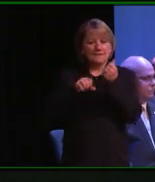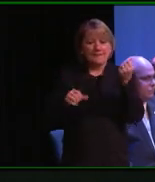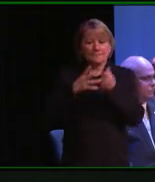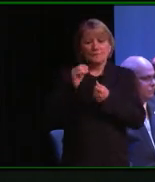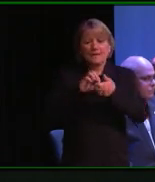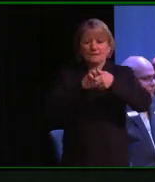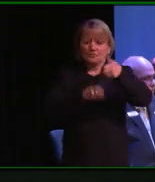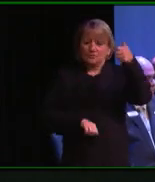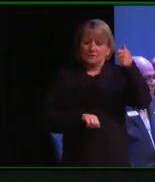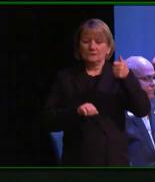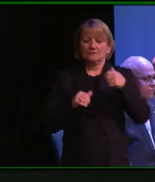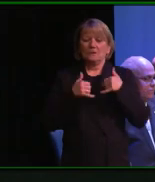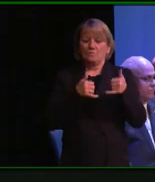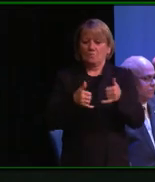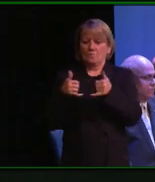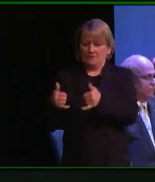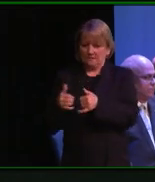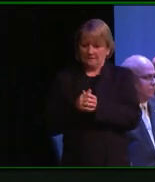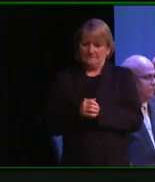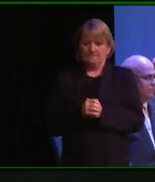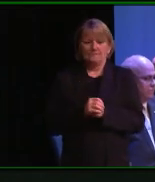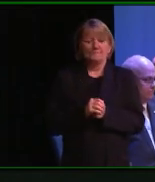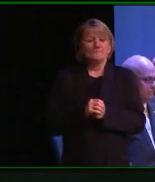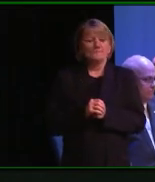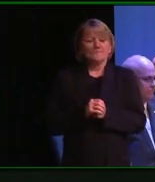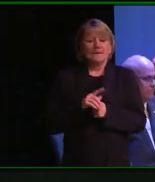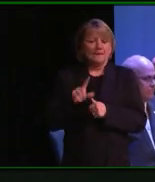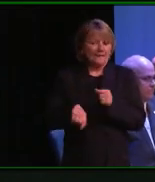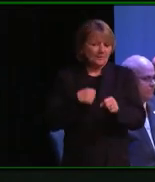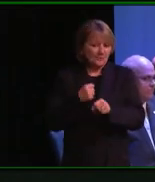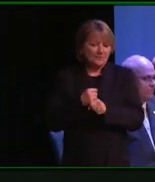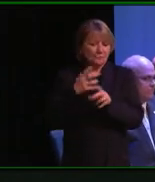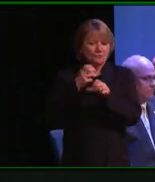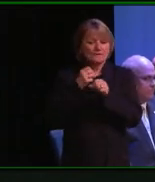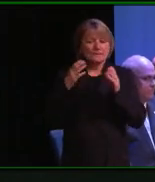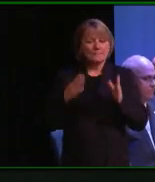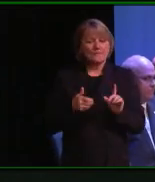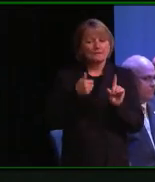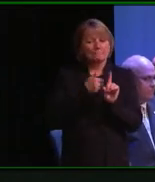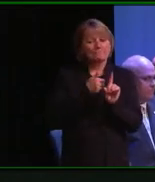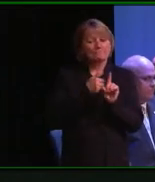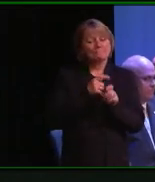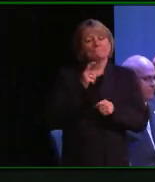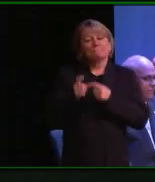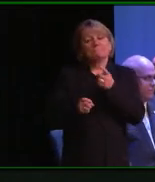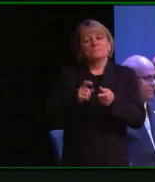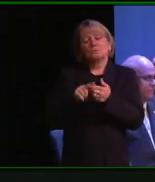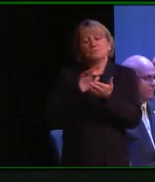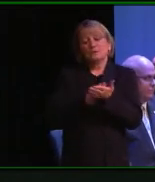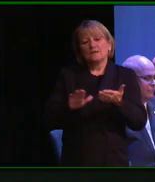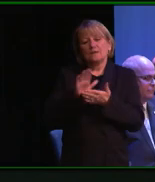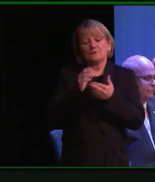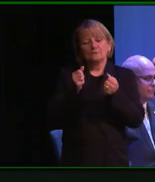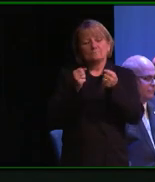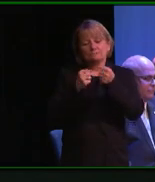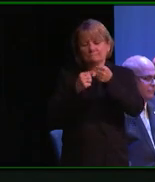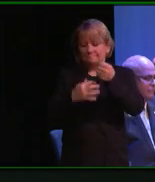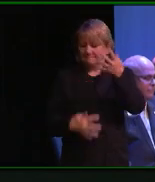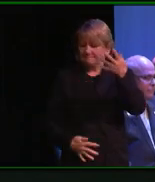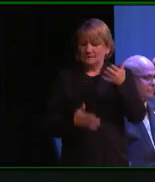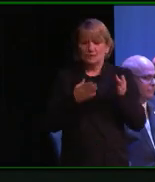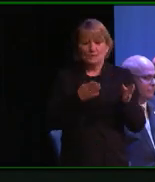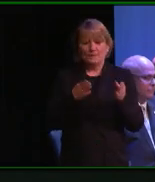and Shield Awards. This year's recipient has contributed to the college in numerous